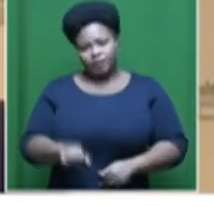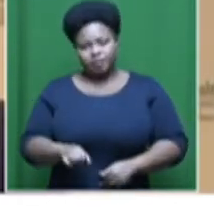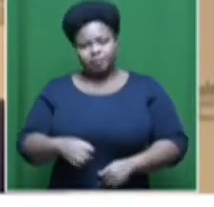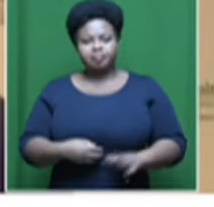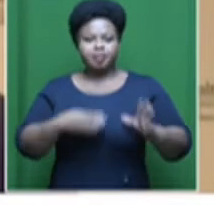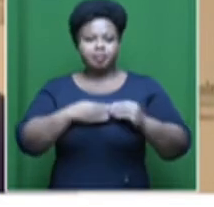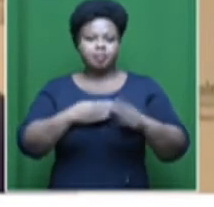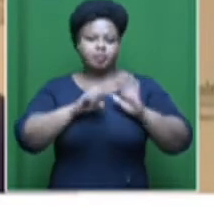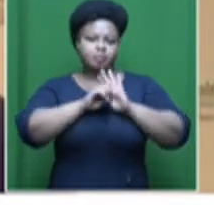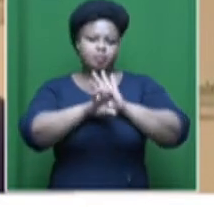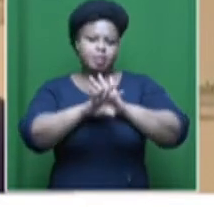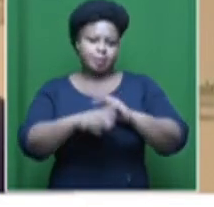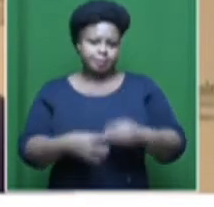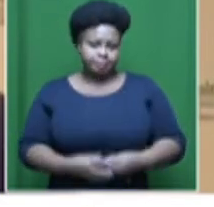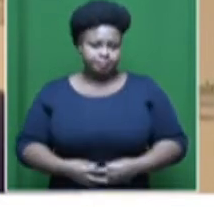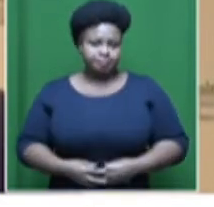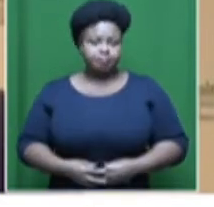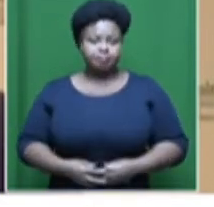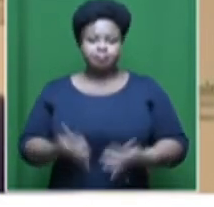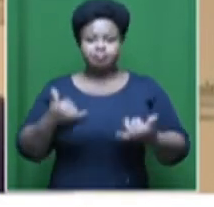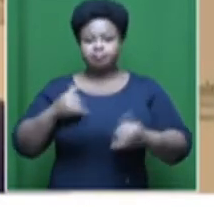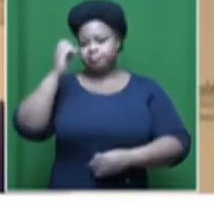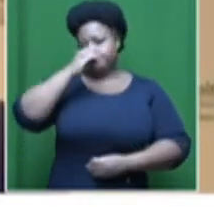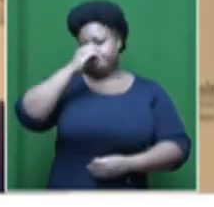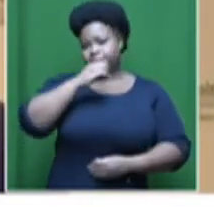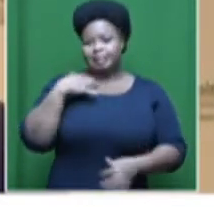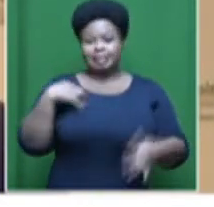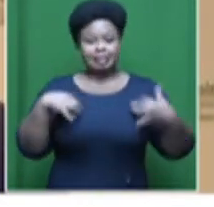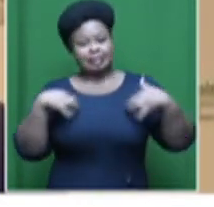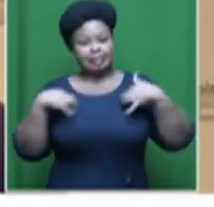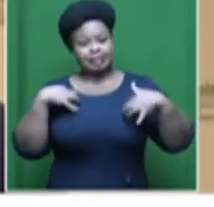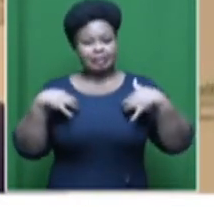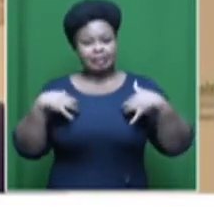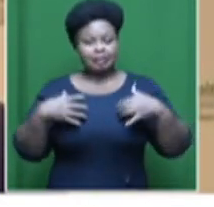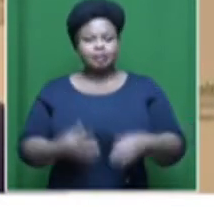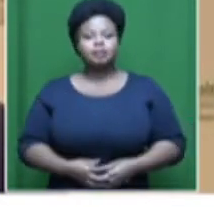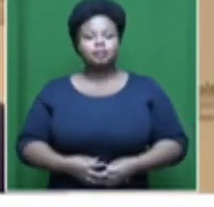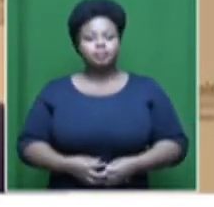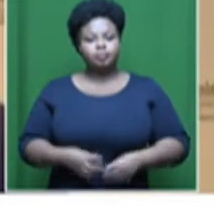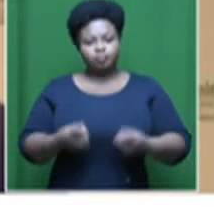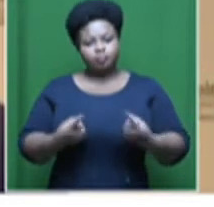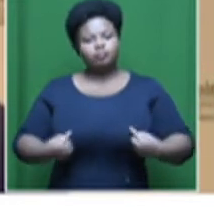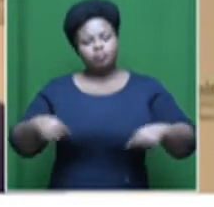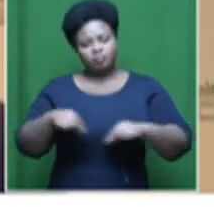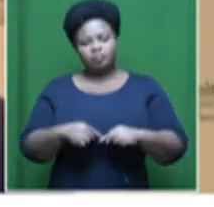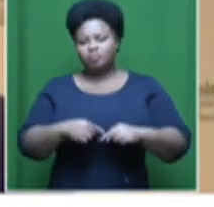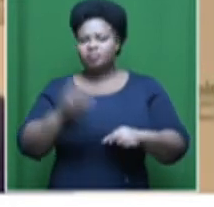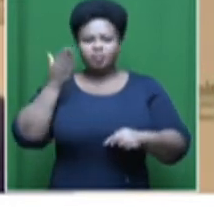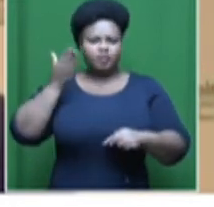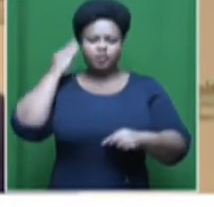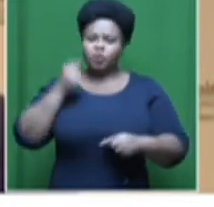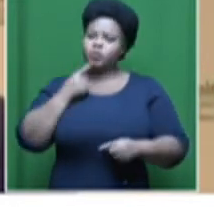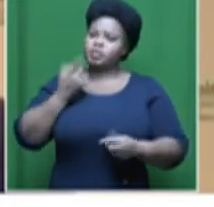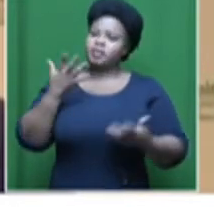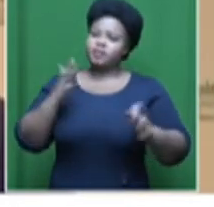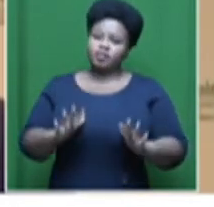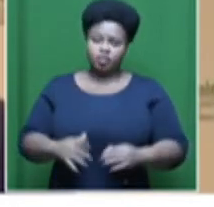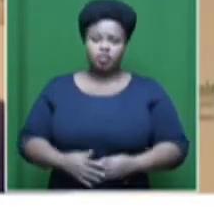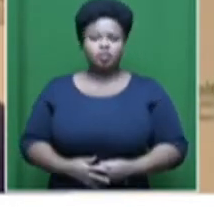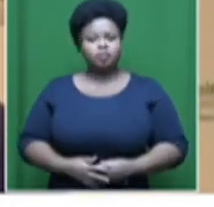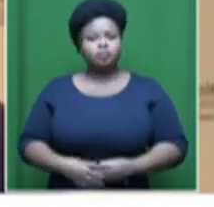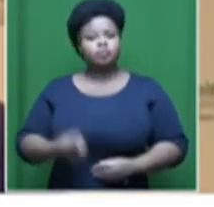of the media. This evening is an exciting evening where we have indicated in the past that we would always like